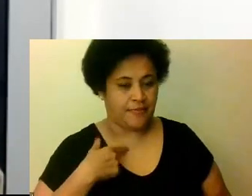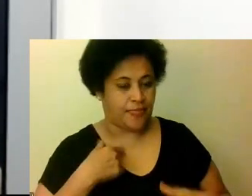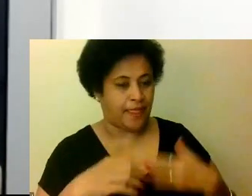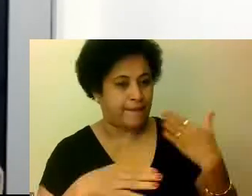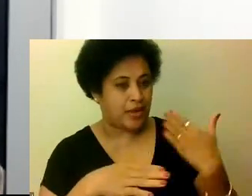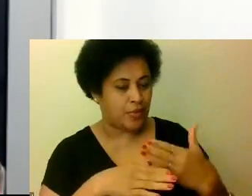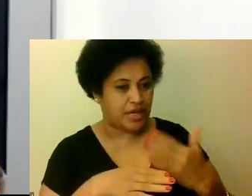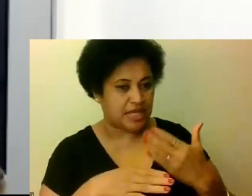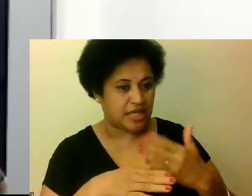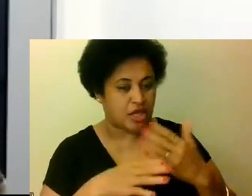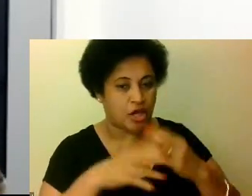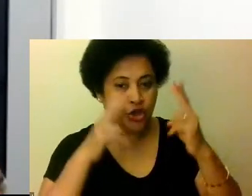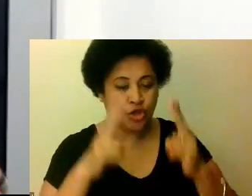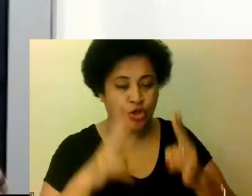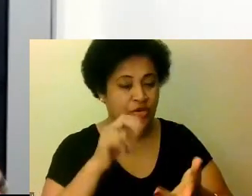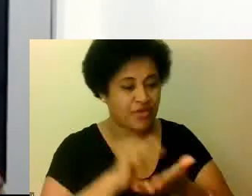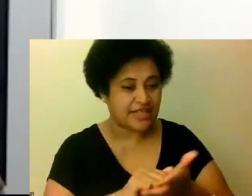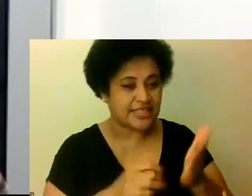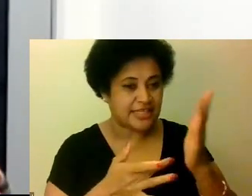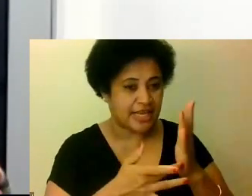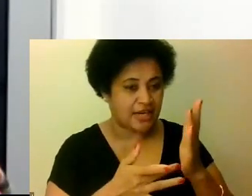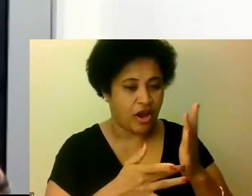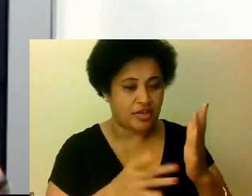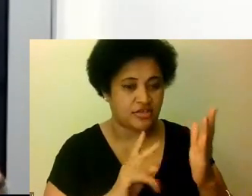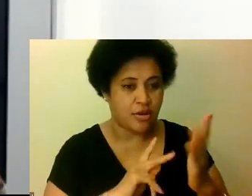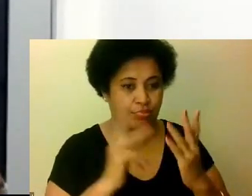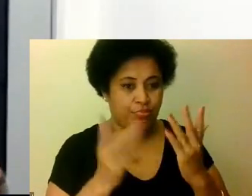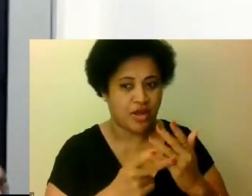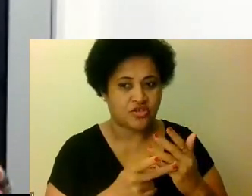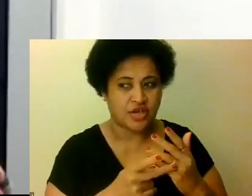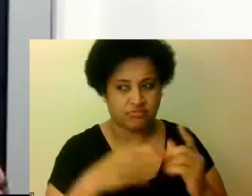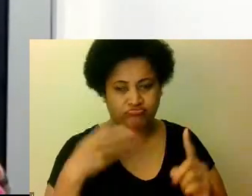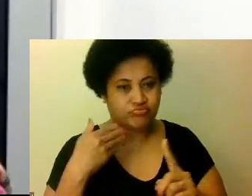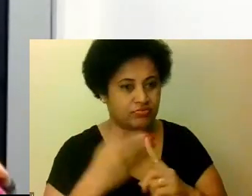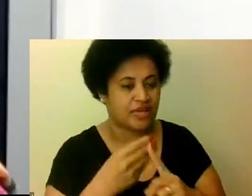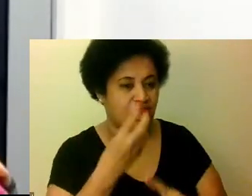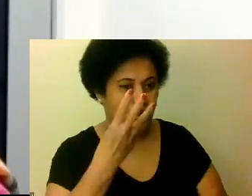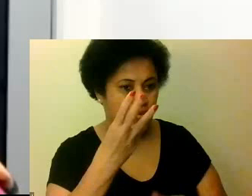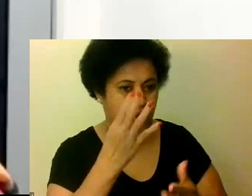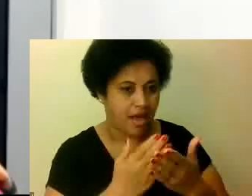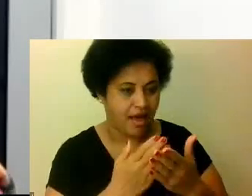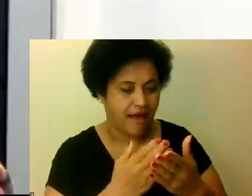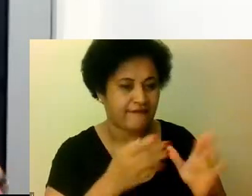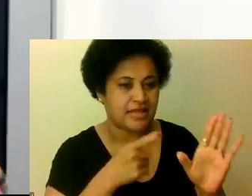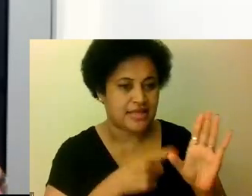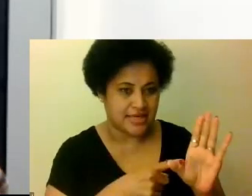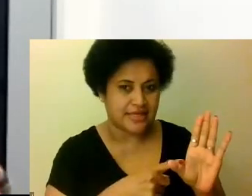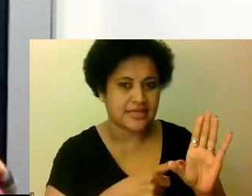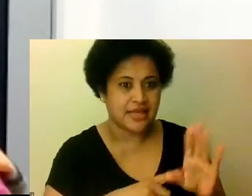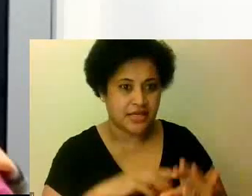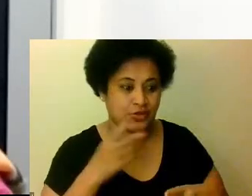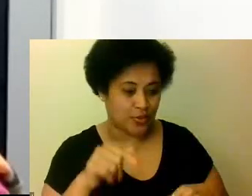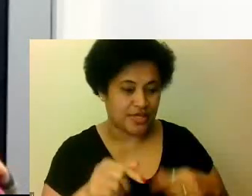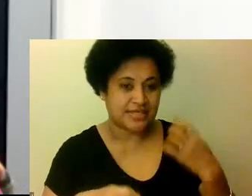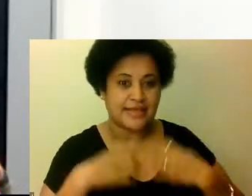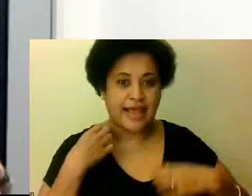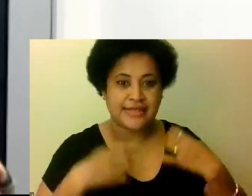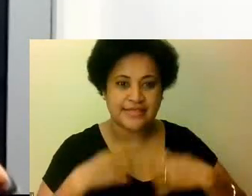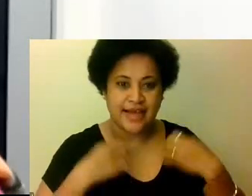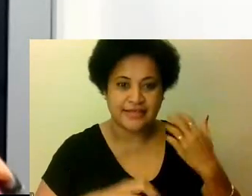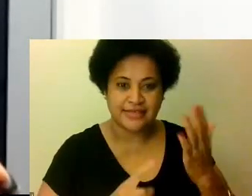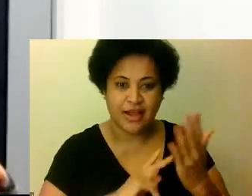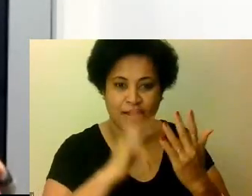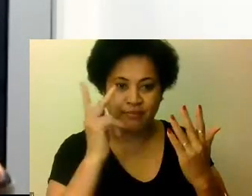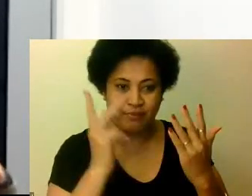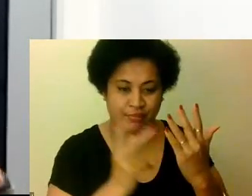Rights and Technology Project for about 3.5 years now, and it has been a really exciting project to be involved